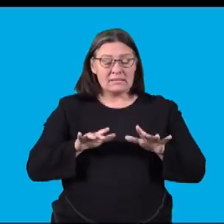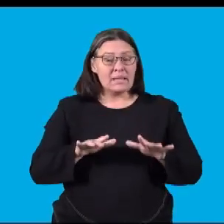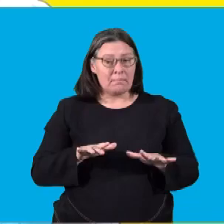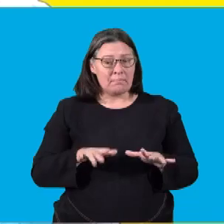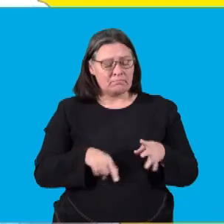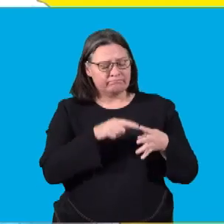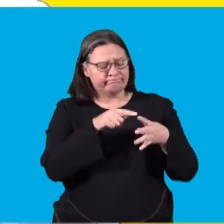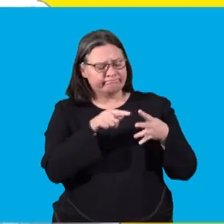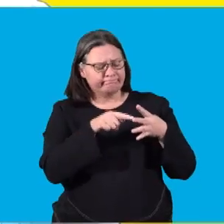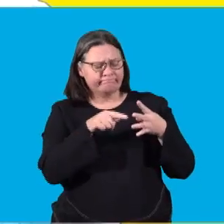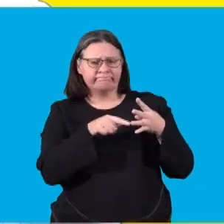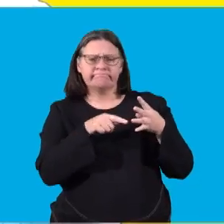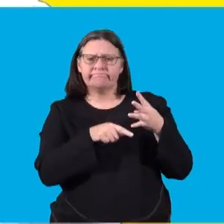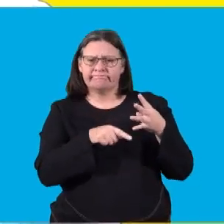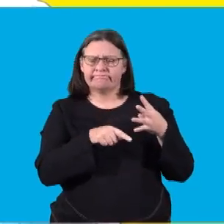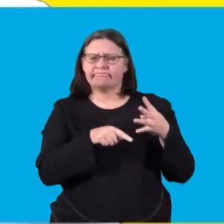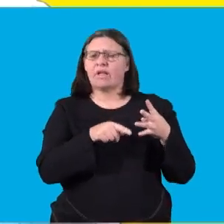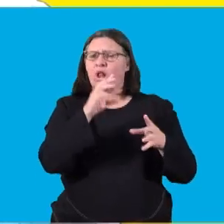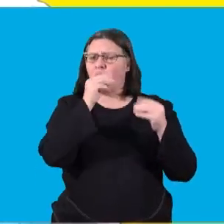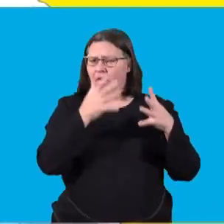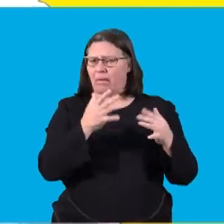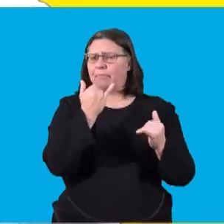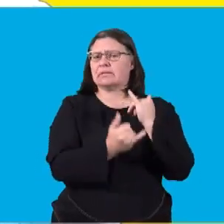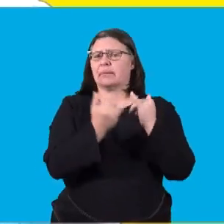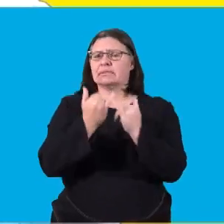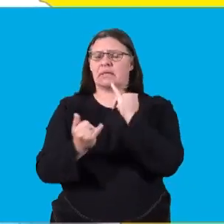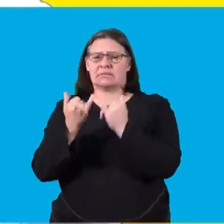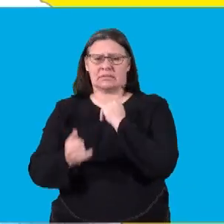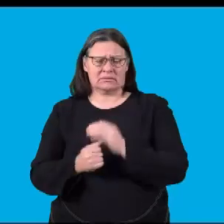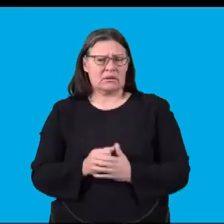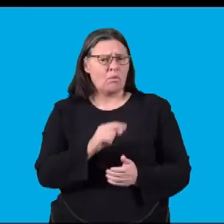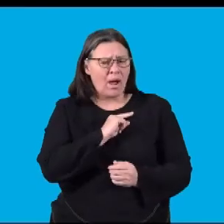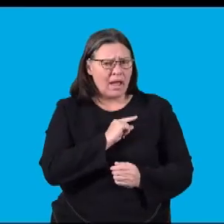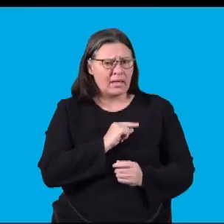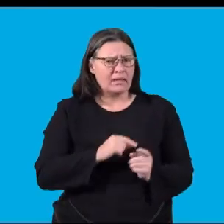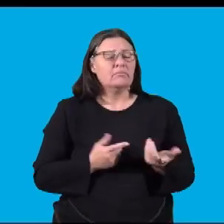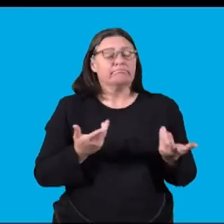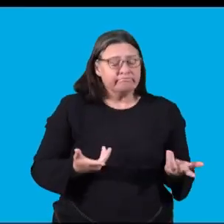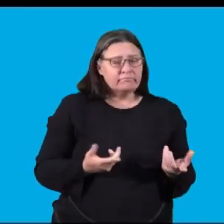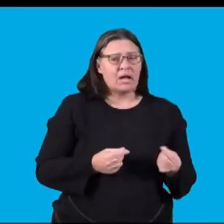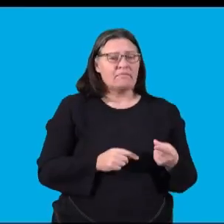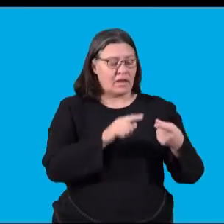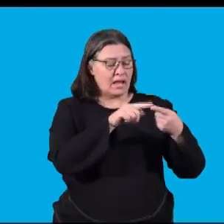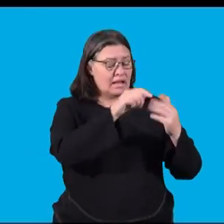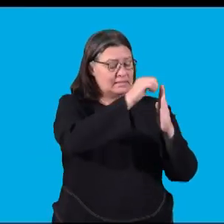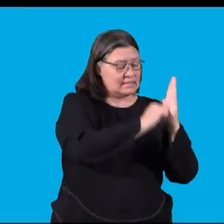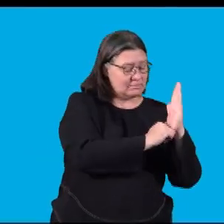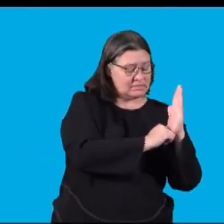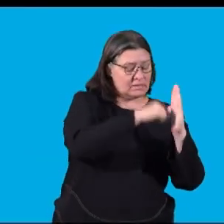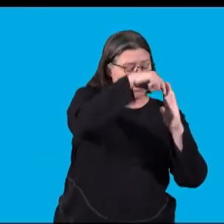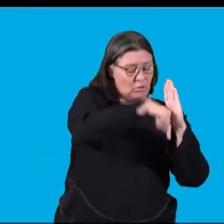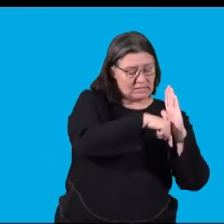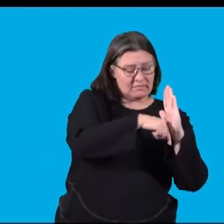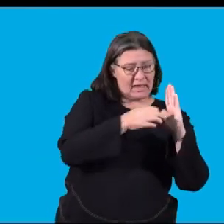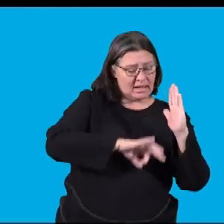During the exam, there are certain errors that most learners would make, and some of them are not knowing how to integrate these two